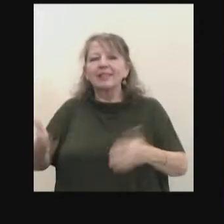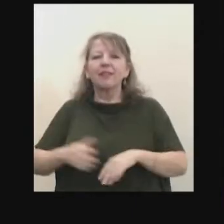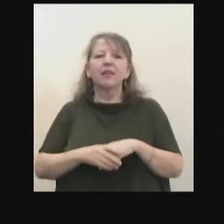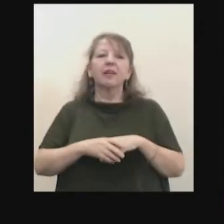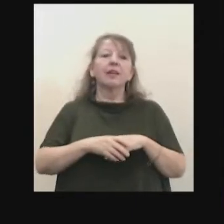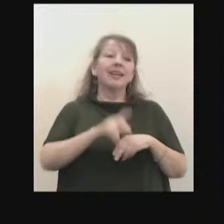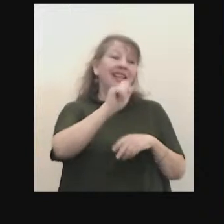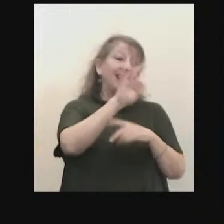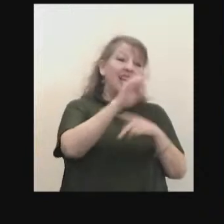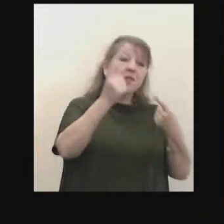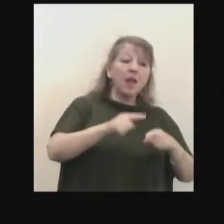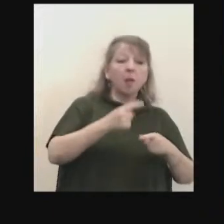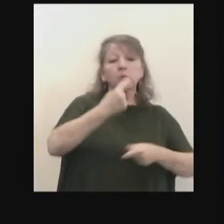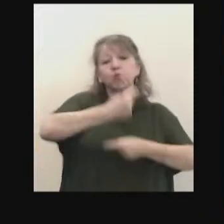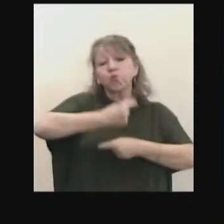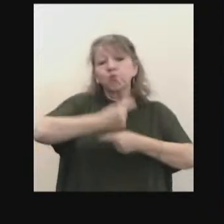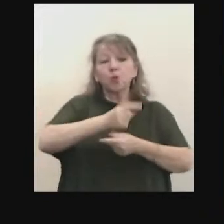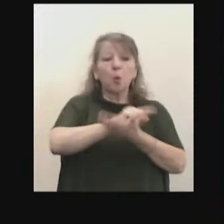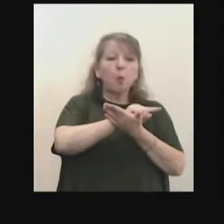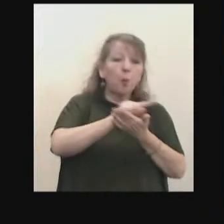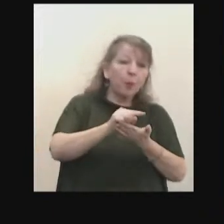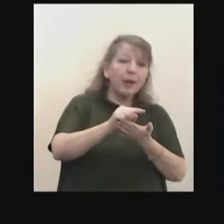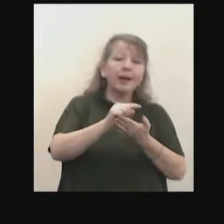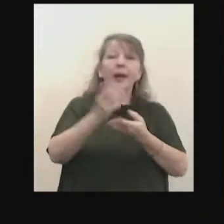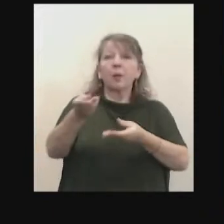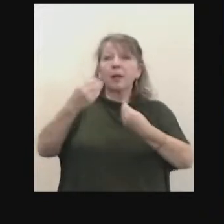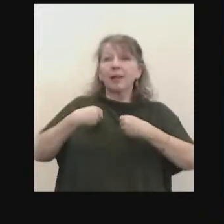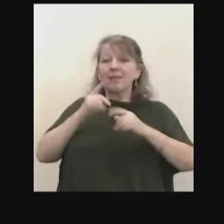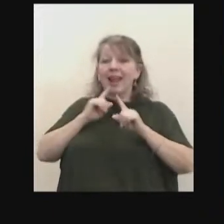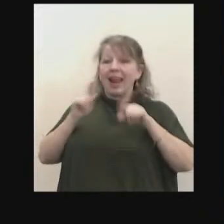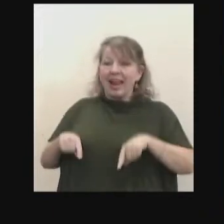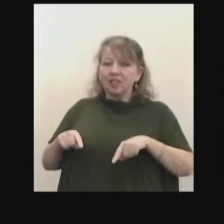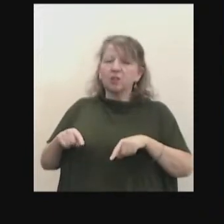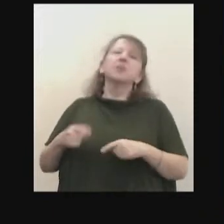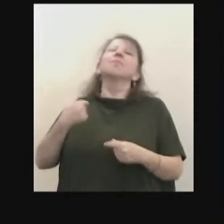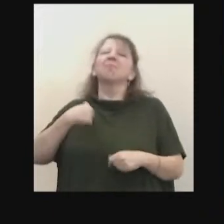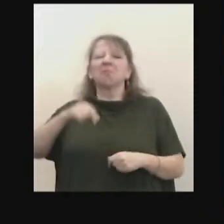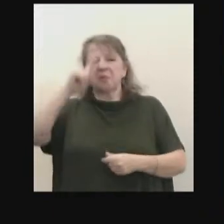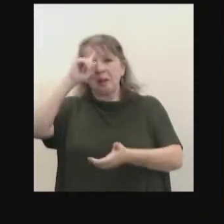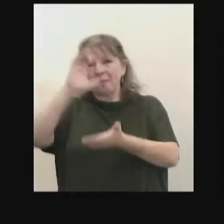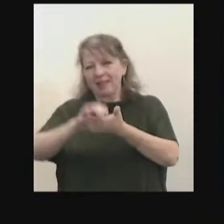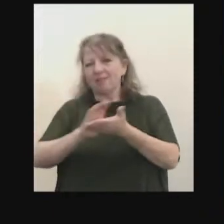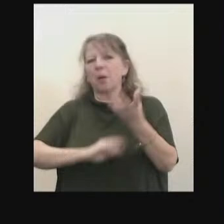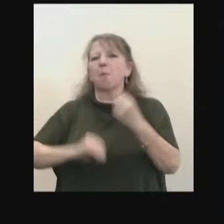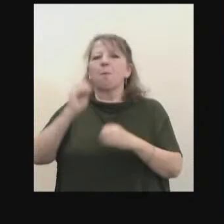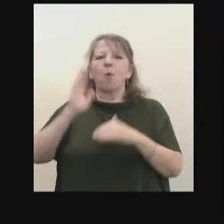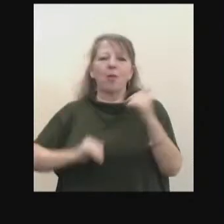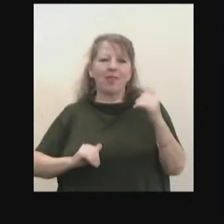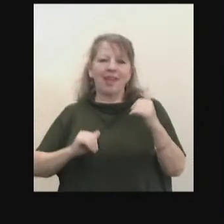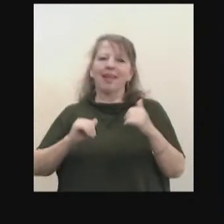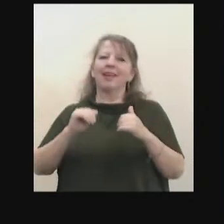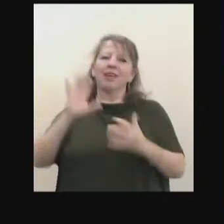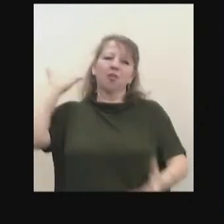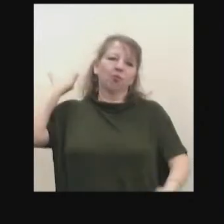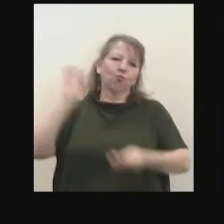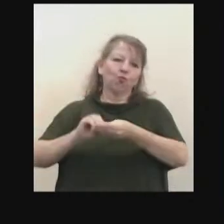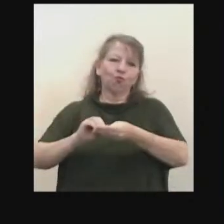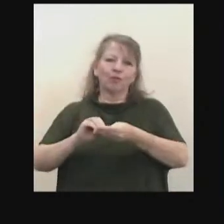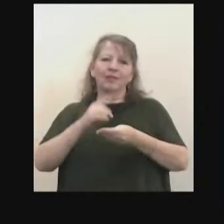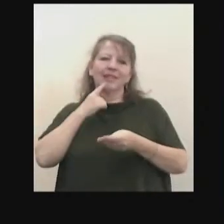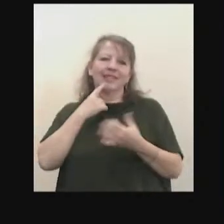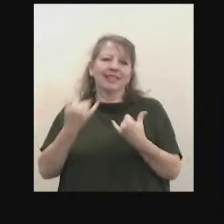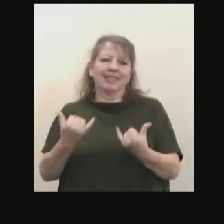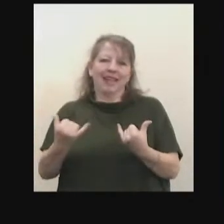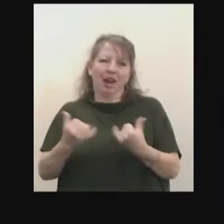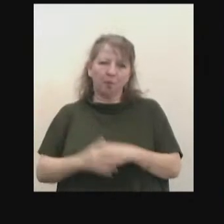tests that we would get on a week basis, we would have in all likelihood far surpassed the case total for last week than we did